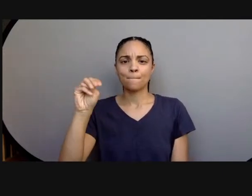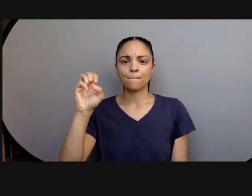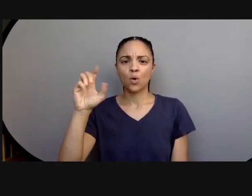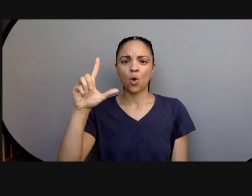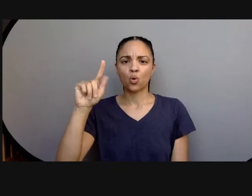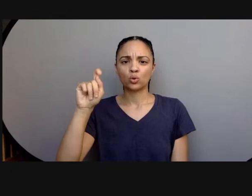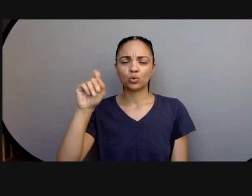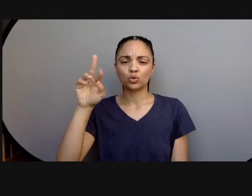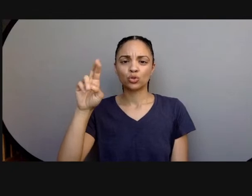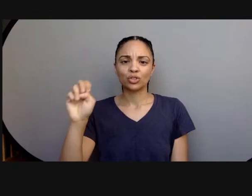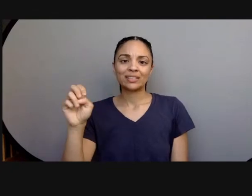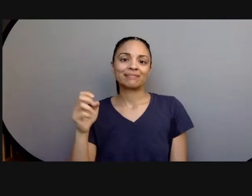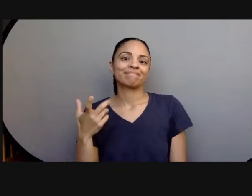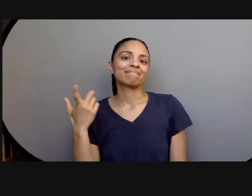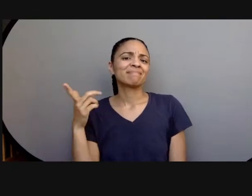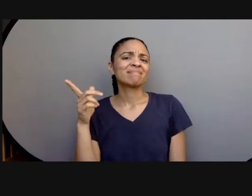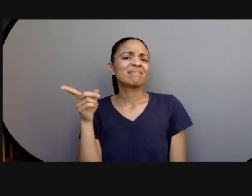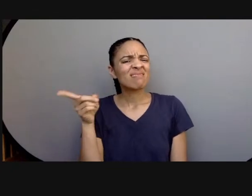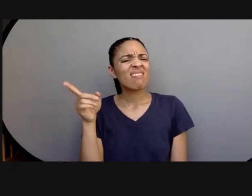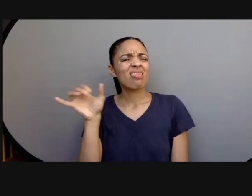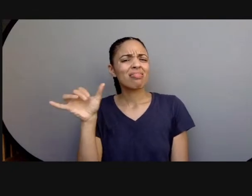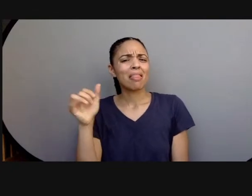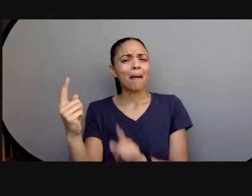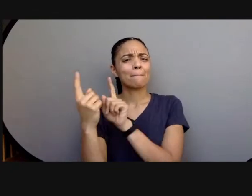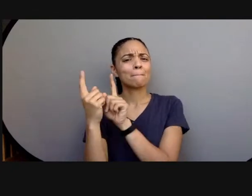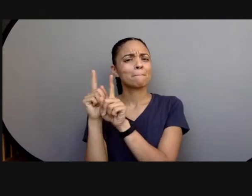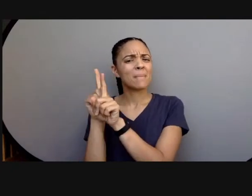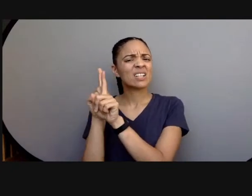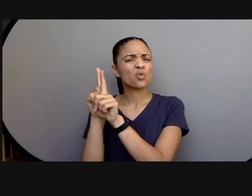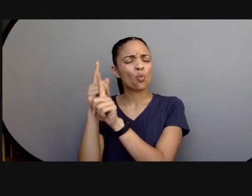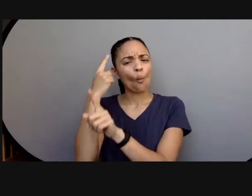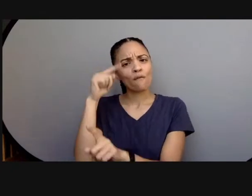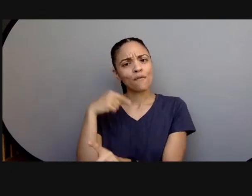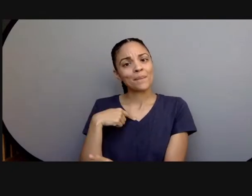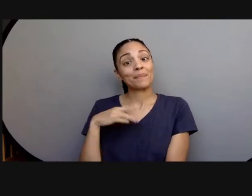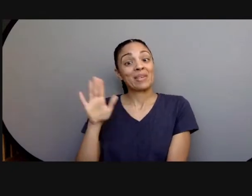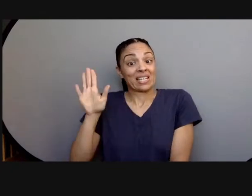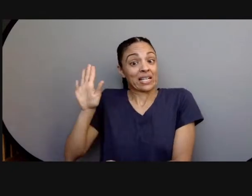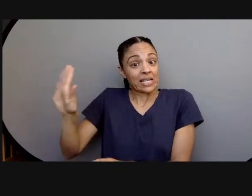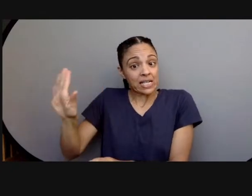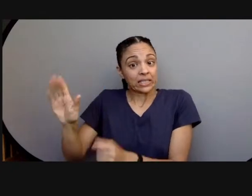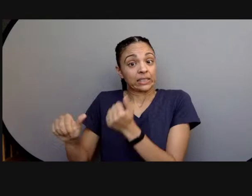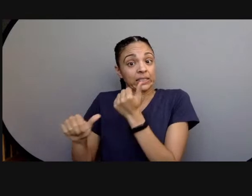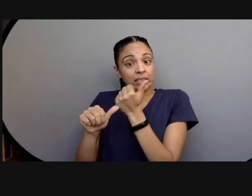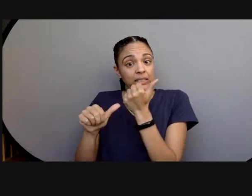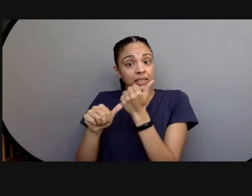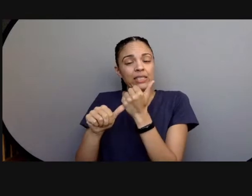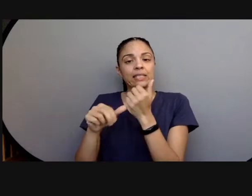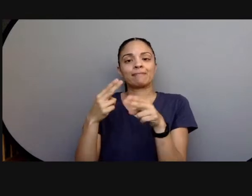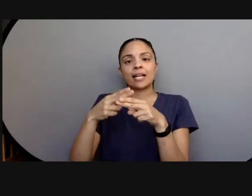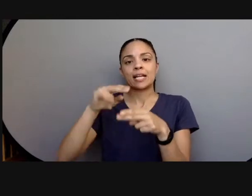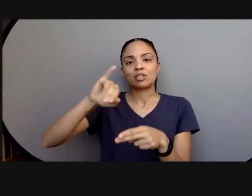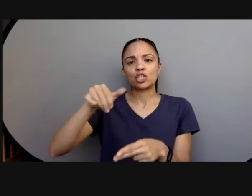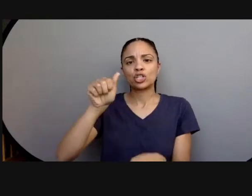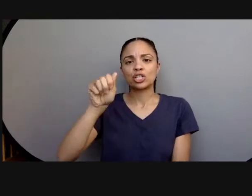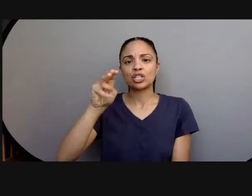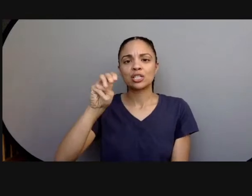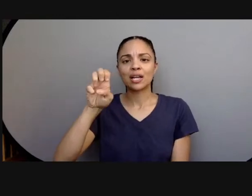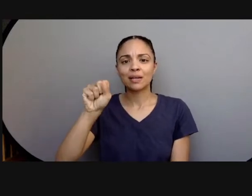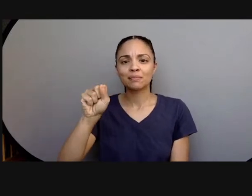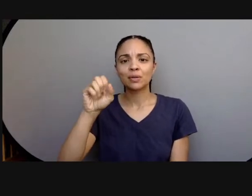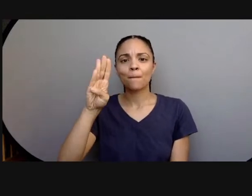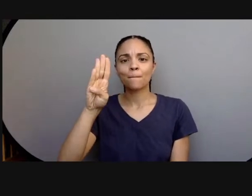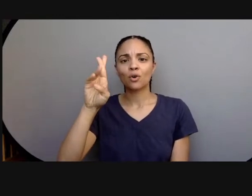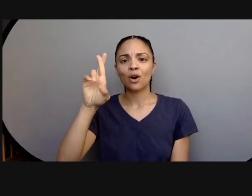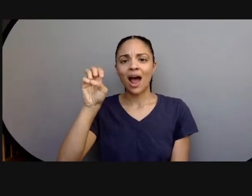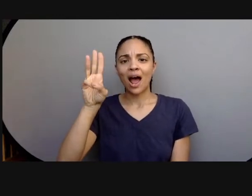mentor of mine ever since. And his assistant was a guy named James Brown III. Both of them are from the Broadway circle.